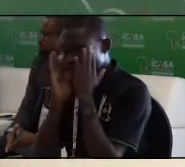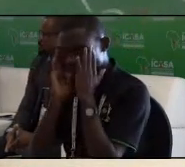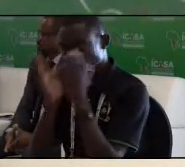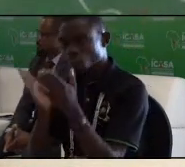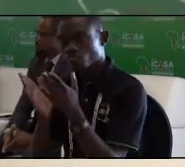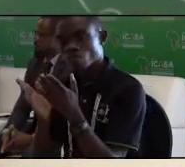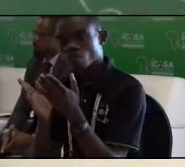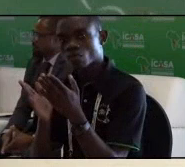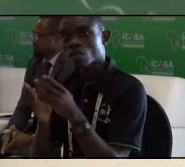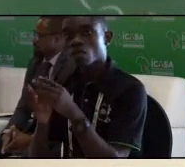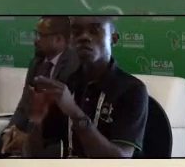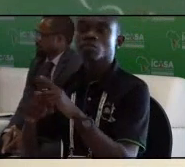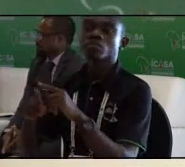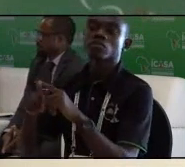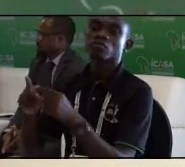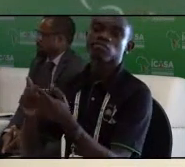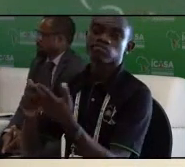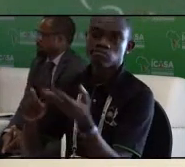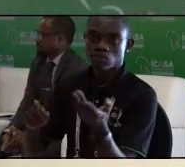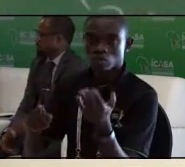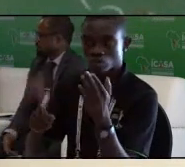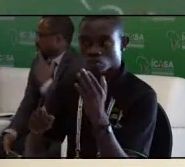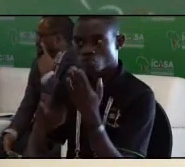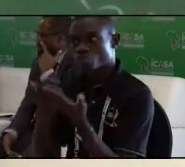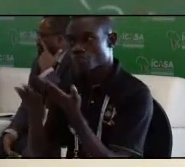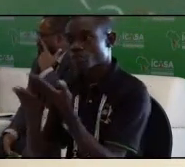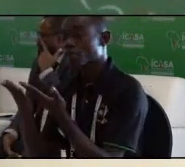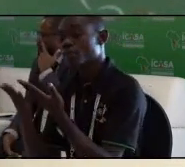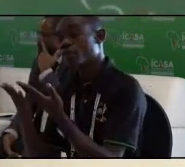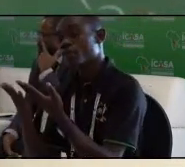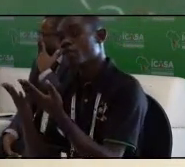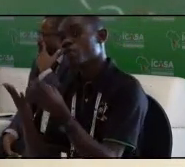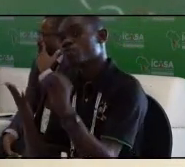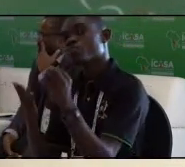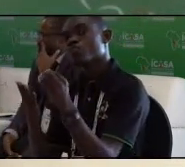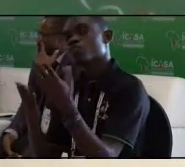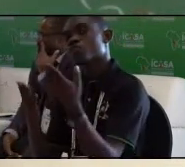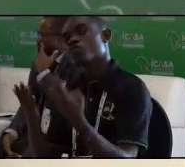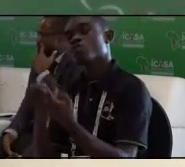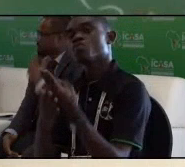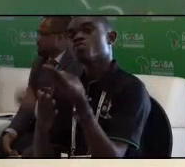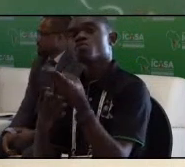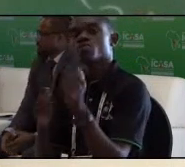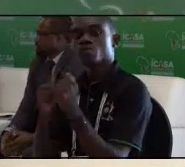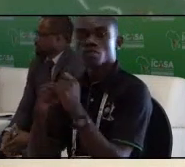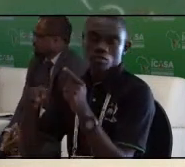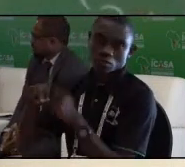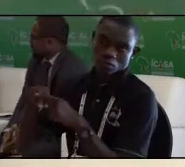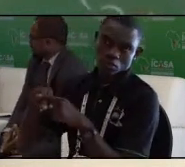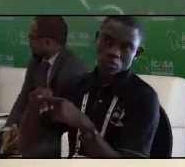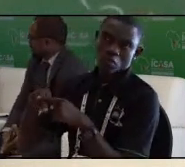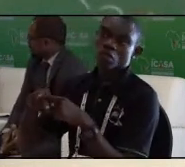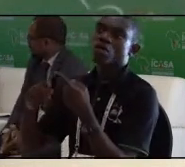focusing, of course, as Tassi has mentioned, on OraQuick and OraSure. But eventually, any other player who comes in. The interesting thing about